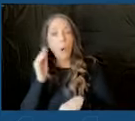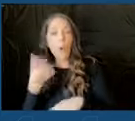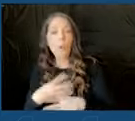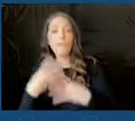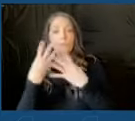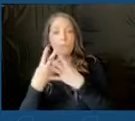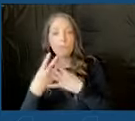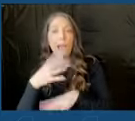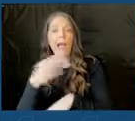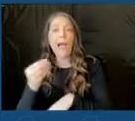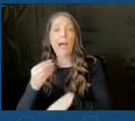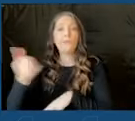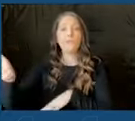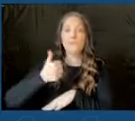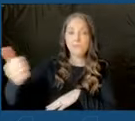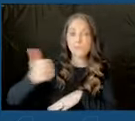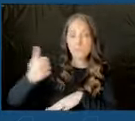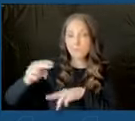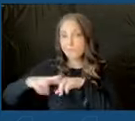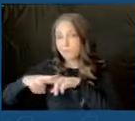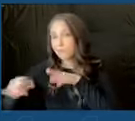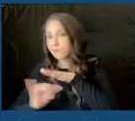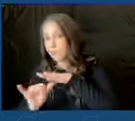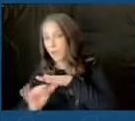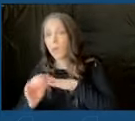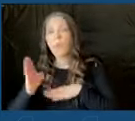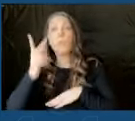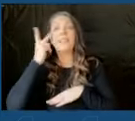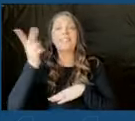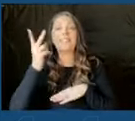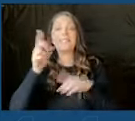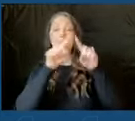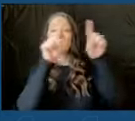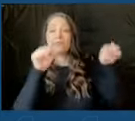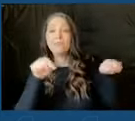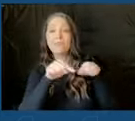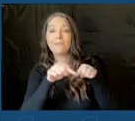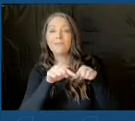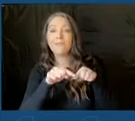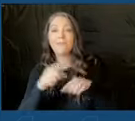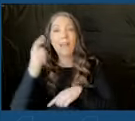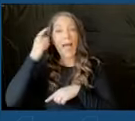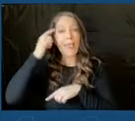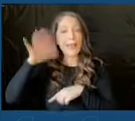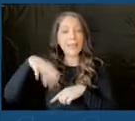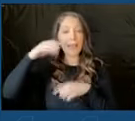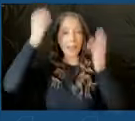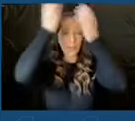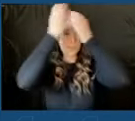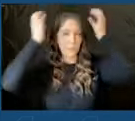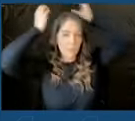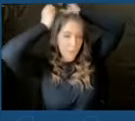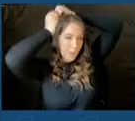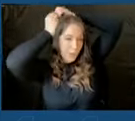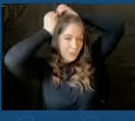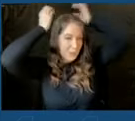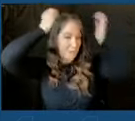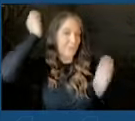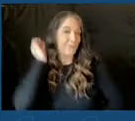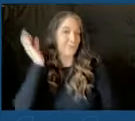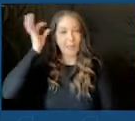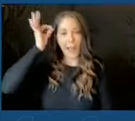transit, you'll see this little character. And I'm told that's a ponytail off to the side. Do you all see the ponytail? Okay, I just want to